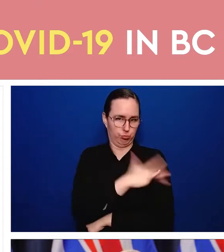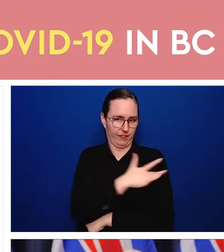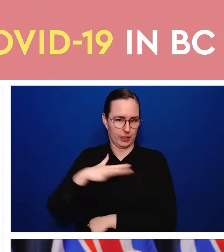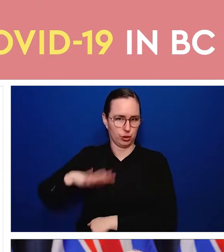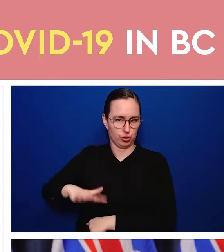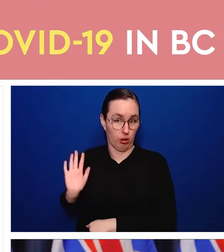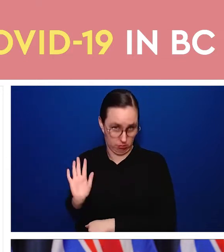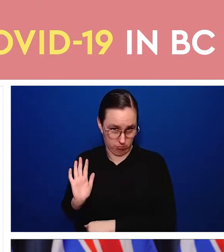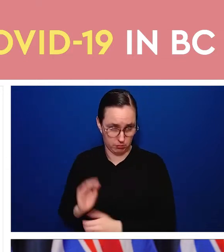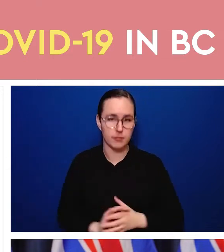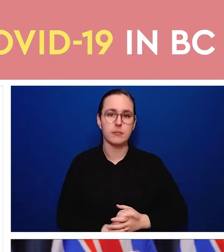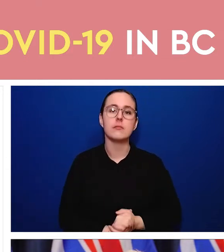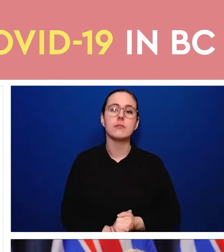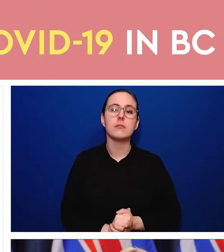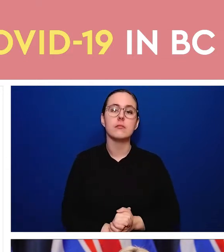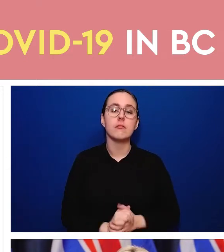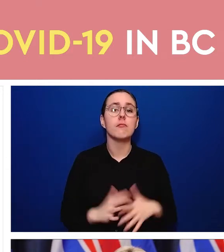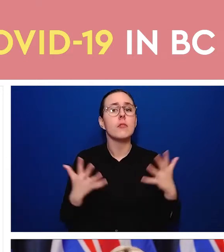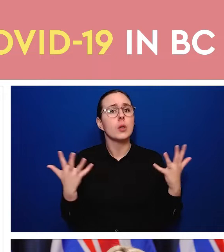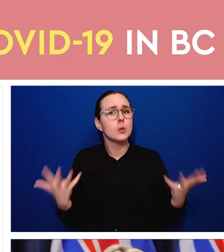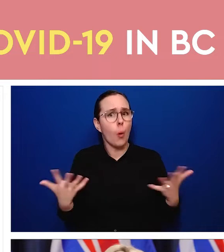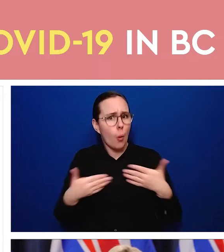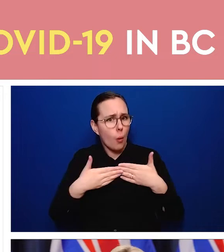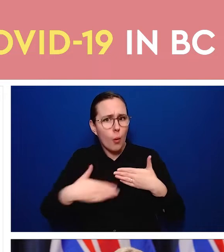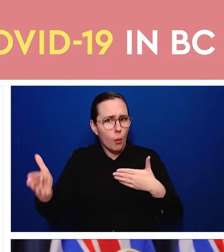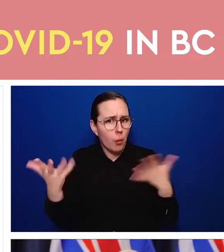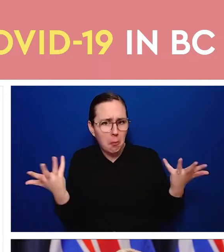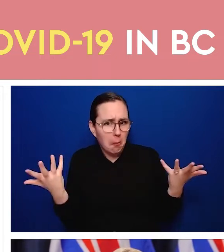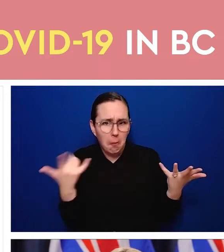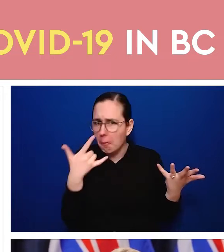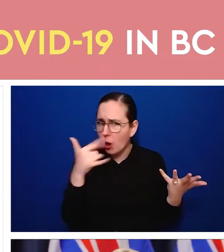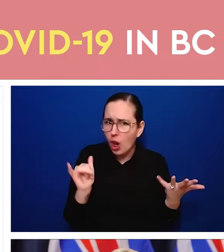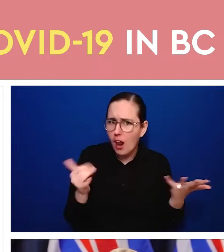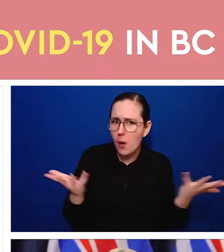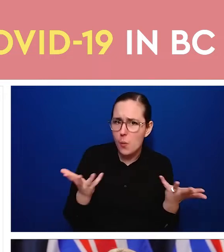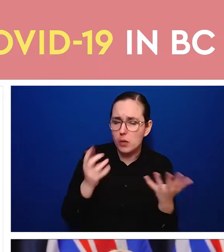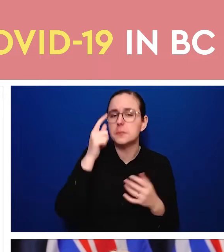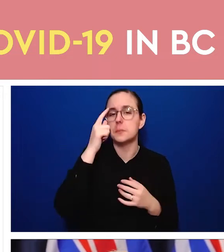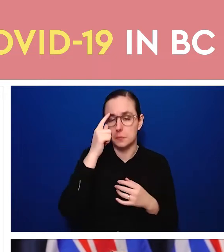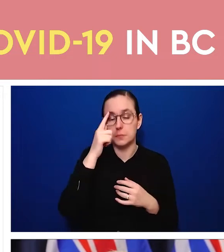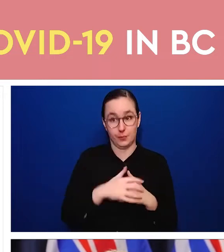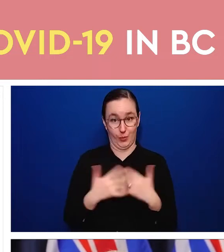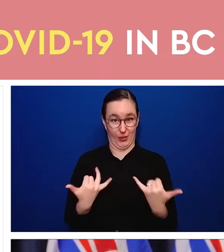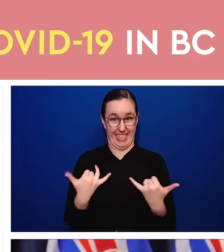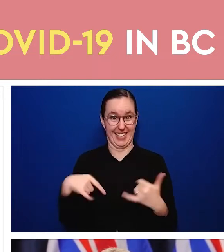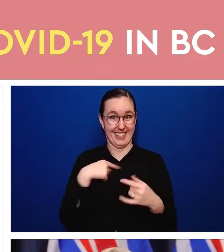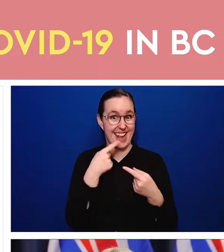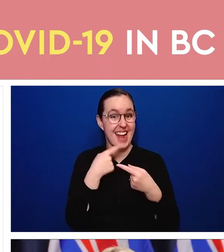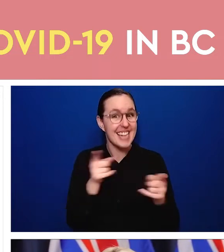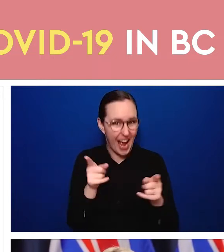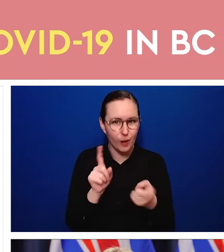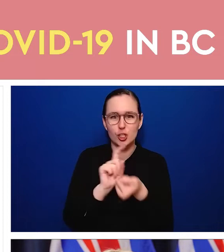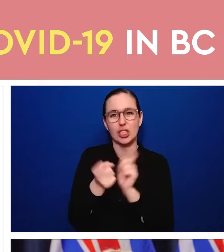So what's ahead? In addition to the changes in orders and guidance for today that start soon, we intend to remove additional